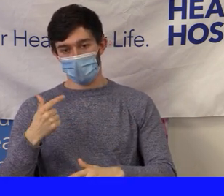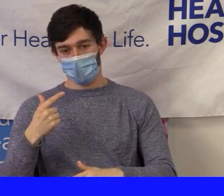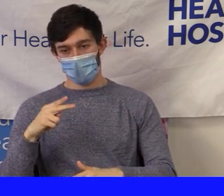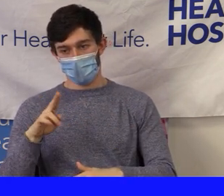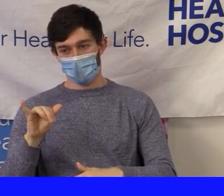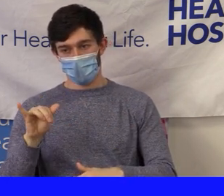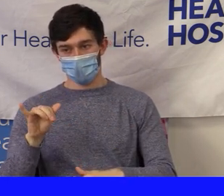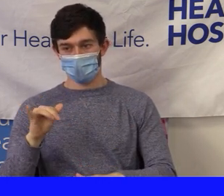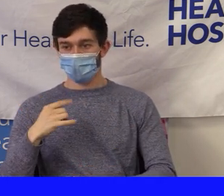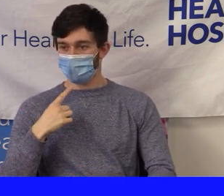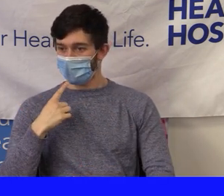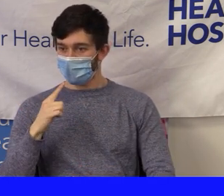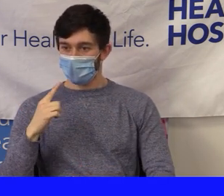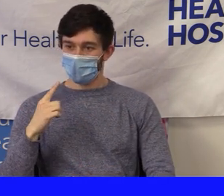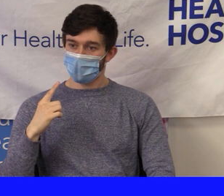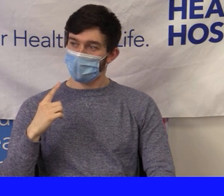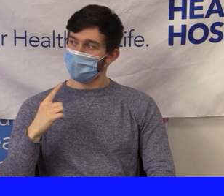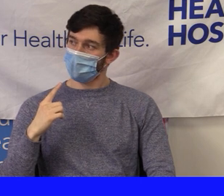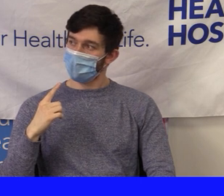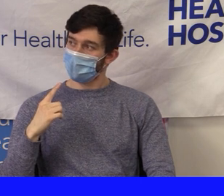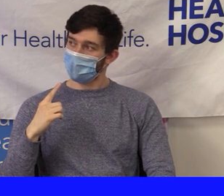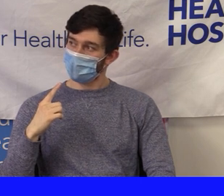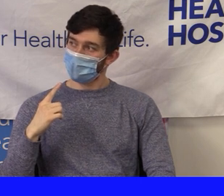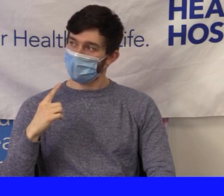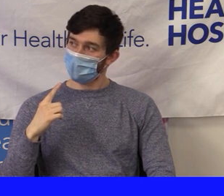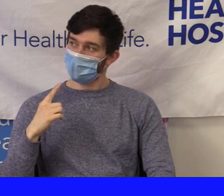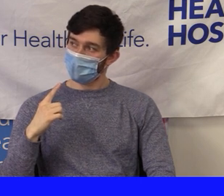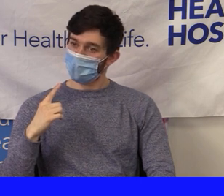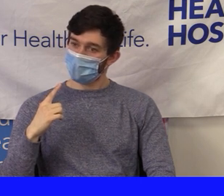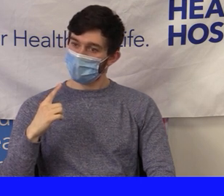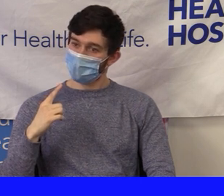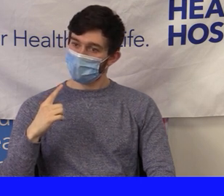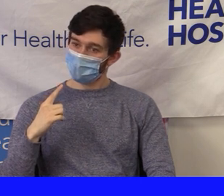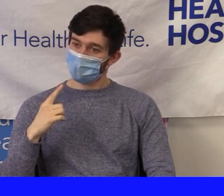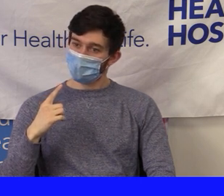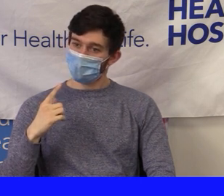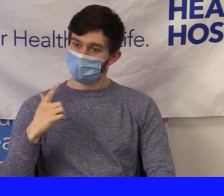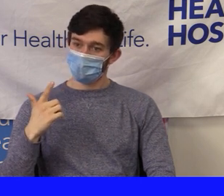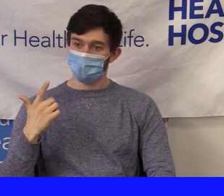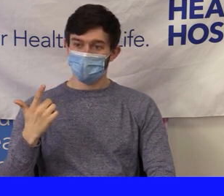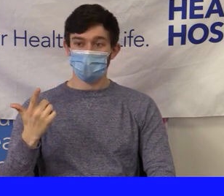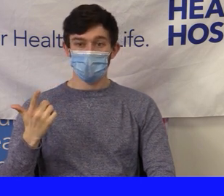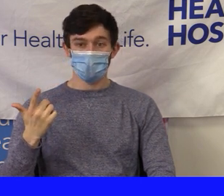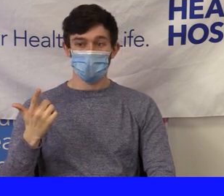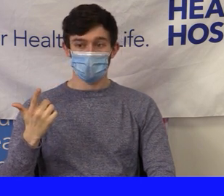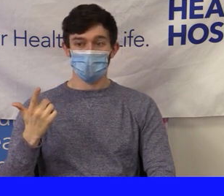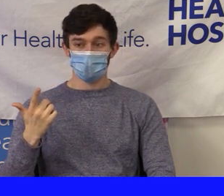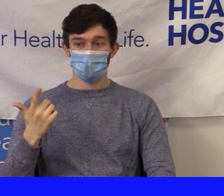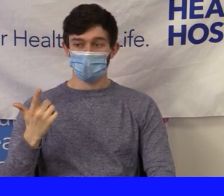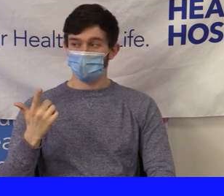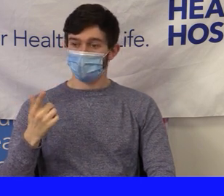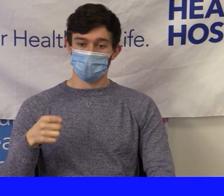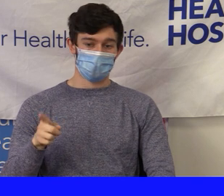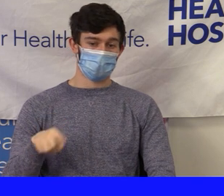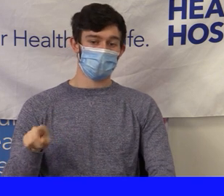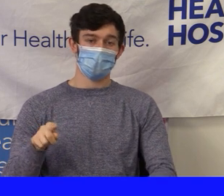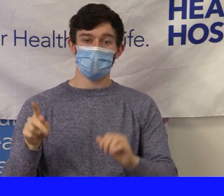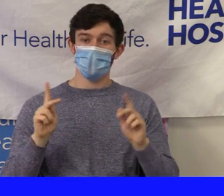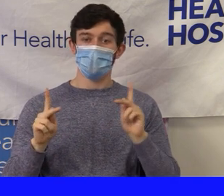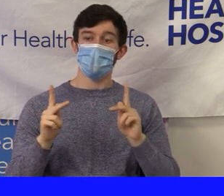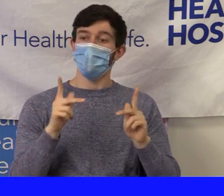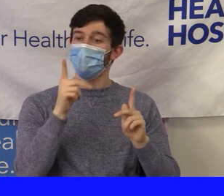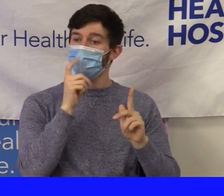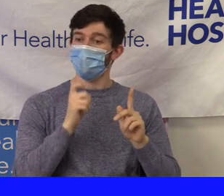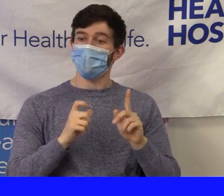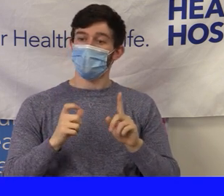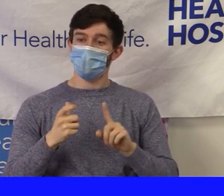that are very representative of the population that they serve? Fairly representative, yeah. I mean, these are people who